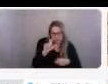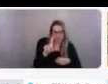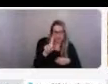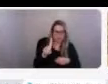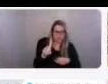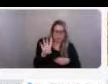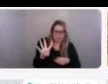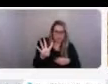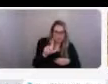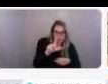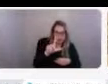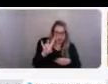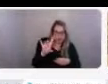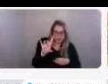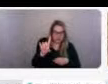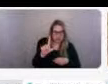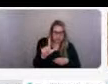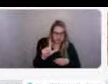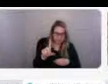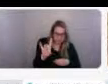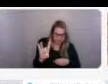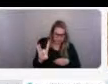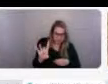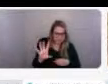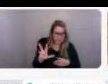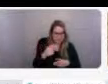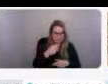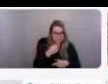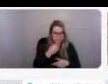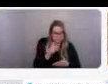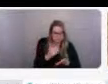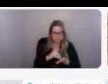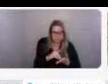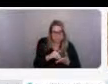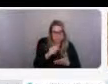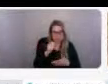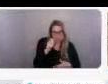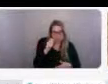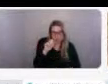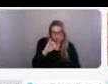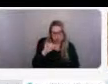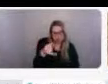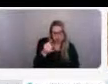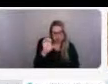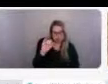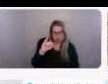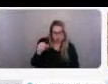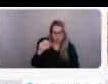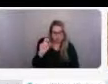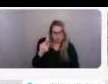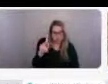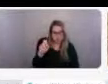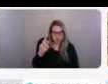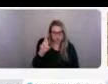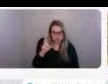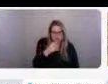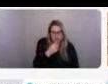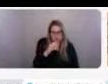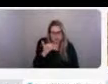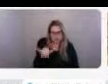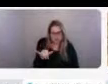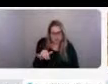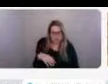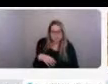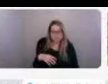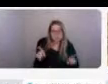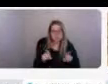ld8 and i wanted to reiterate uh what uh mr joe junker uh said and that is that